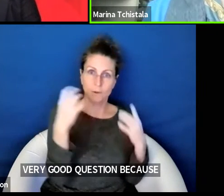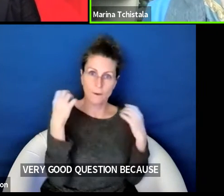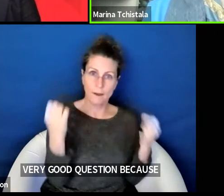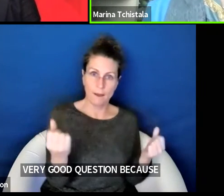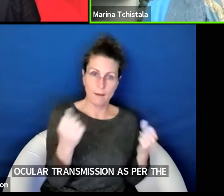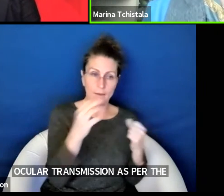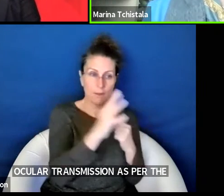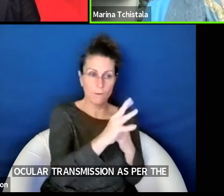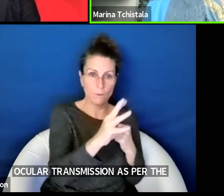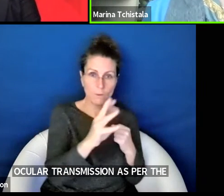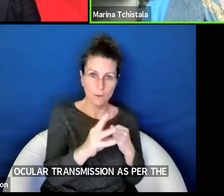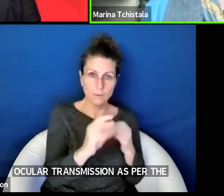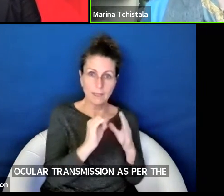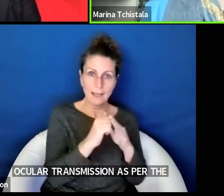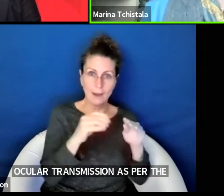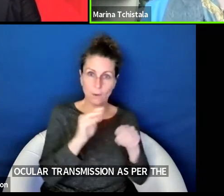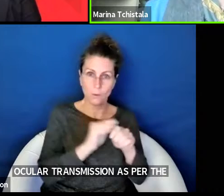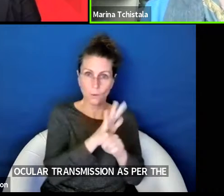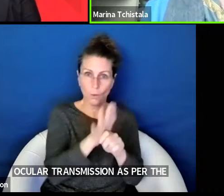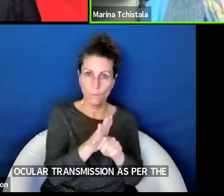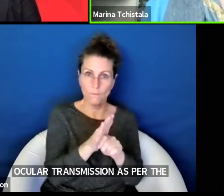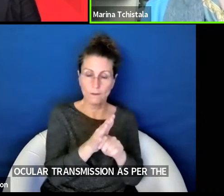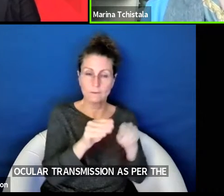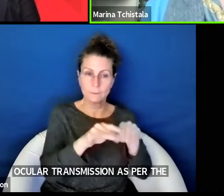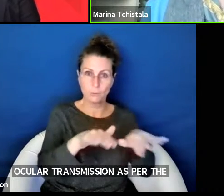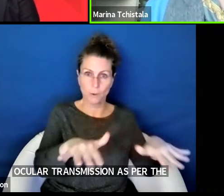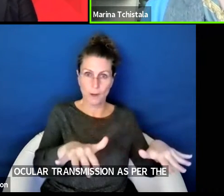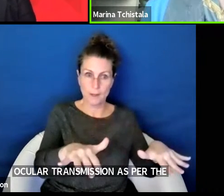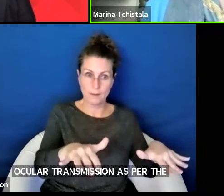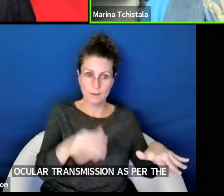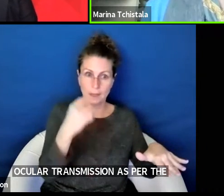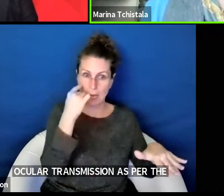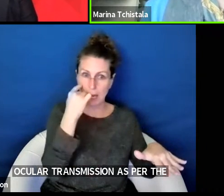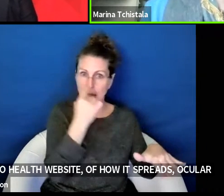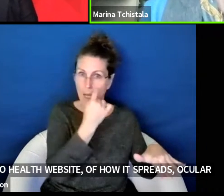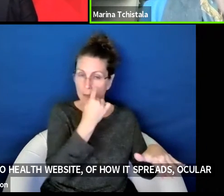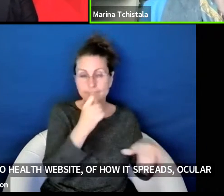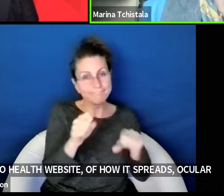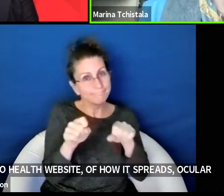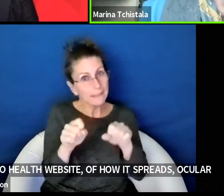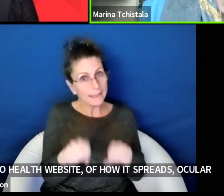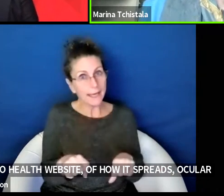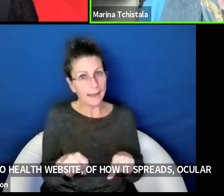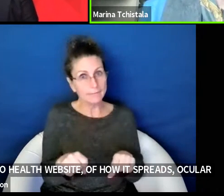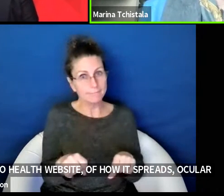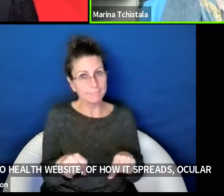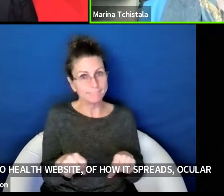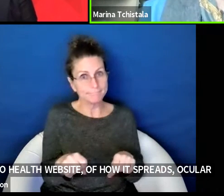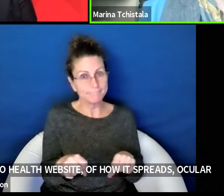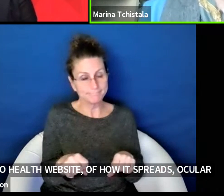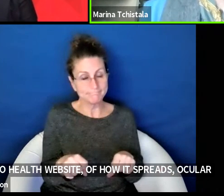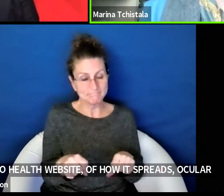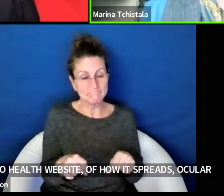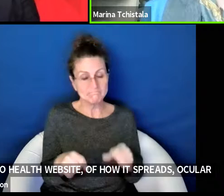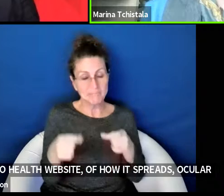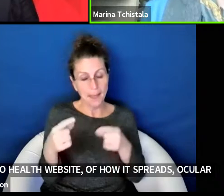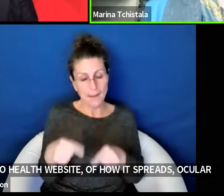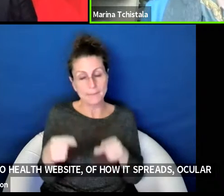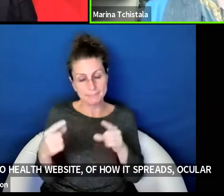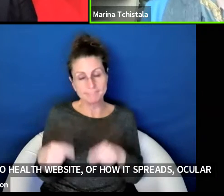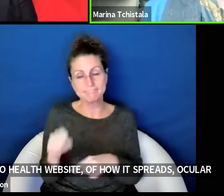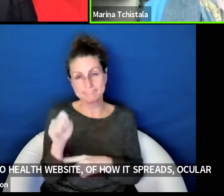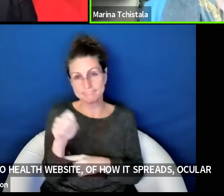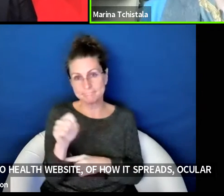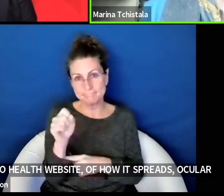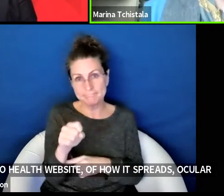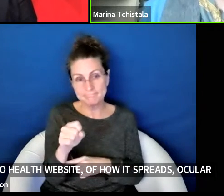ocular transmission is a valid transmission. It happens. However, it's been